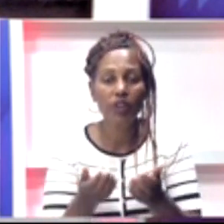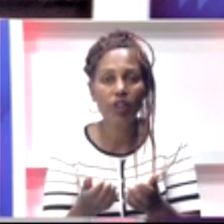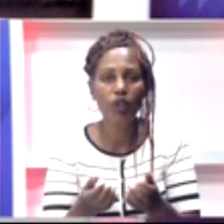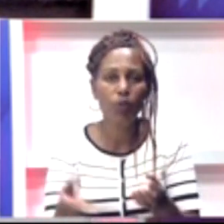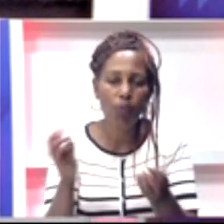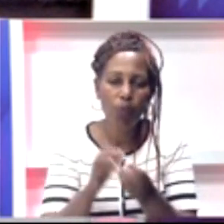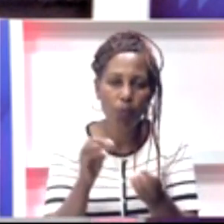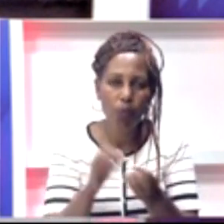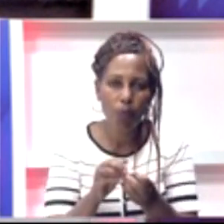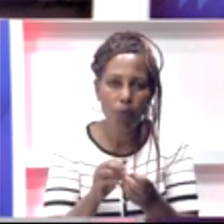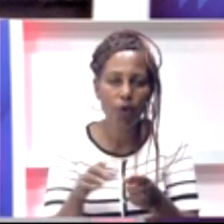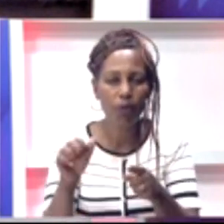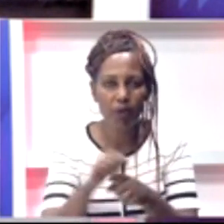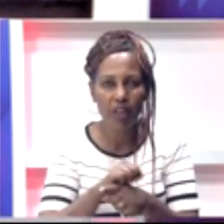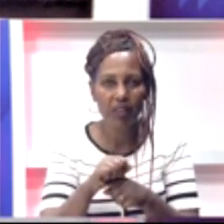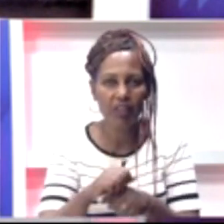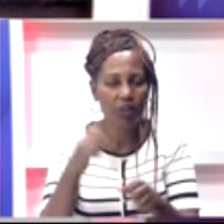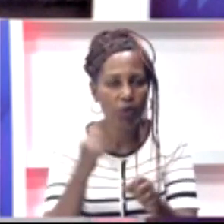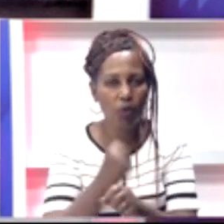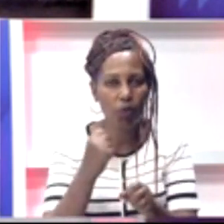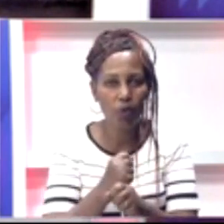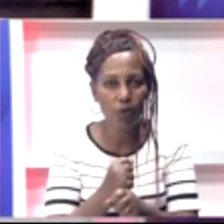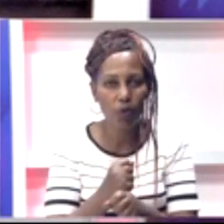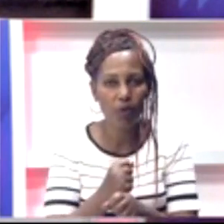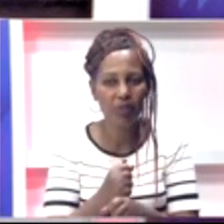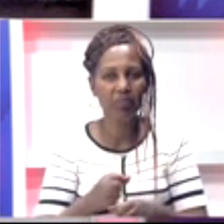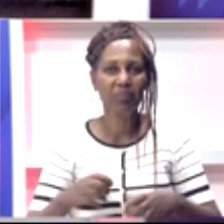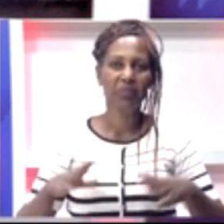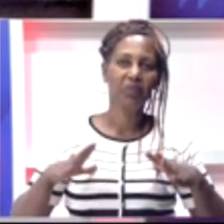Relax and work with your textbook.